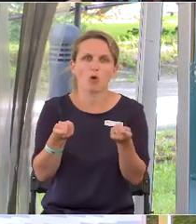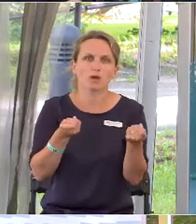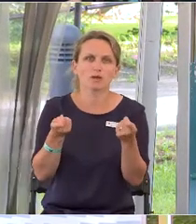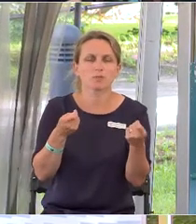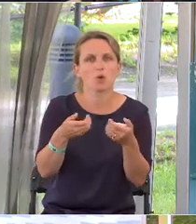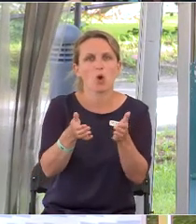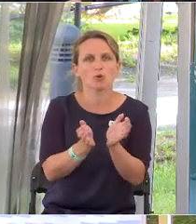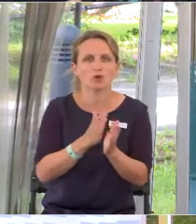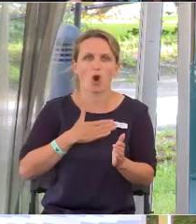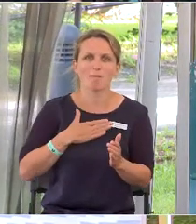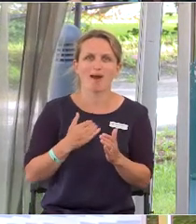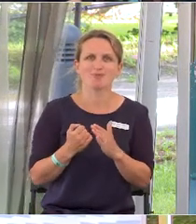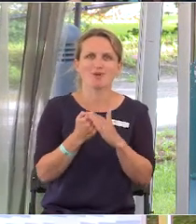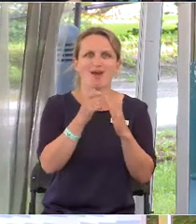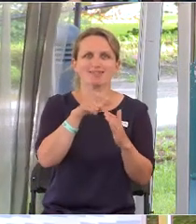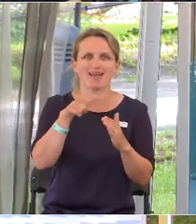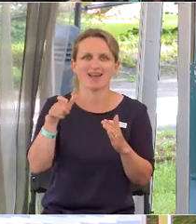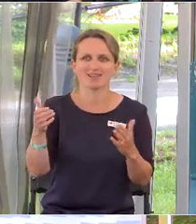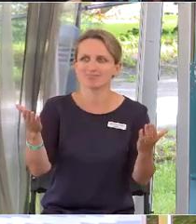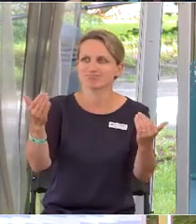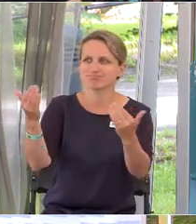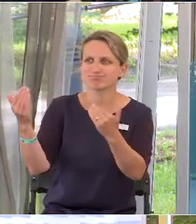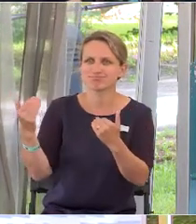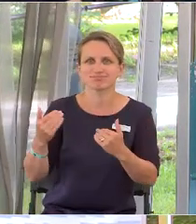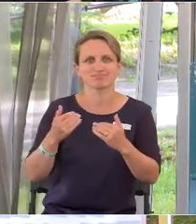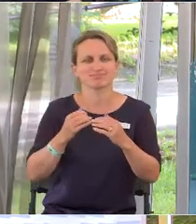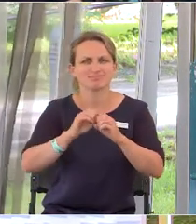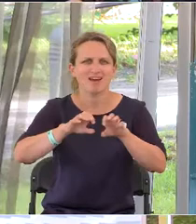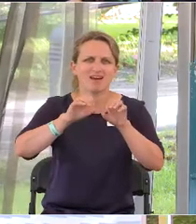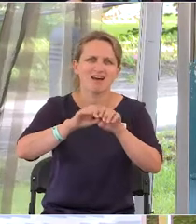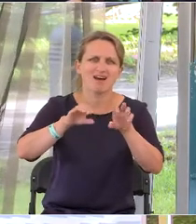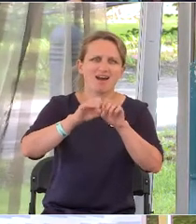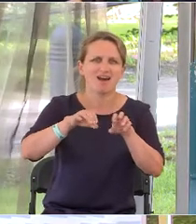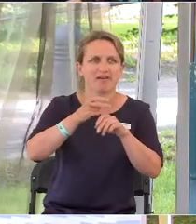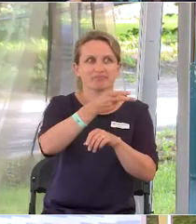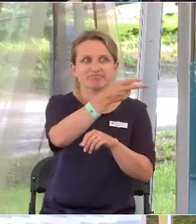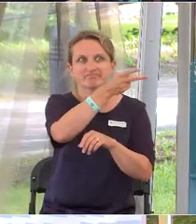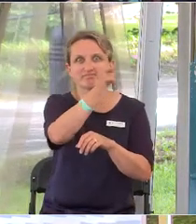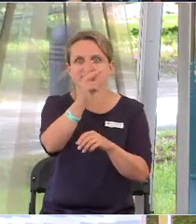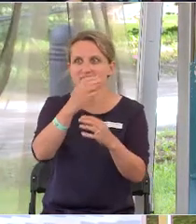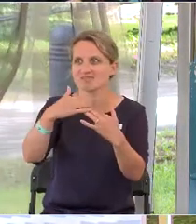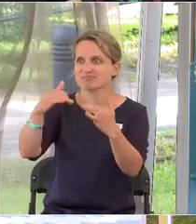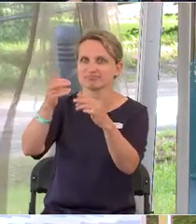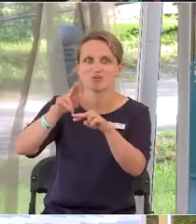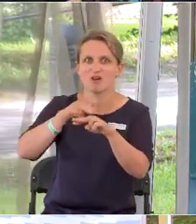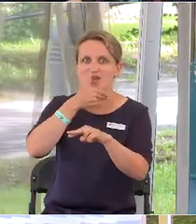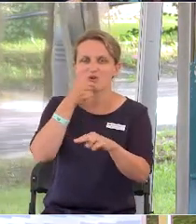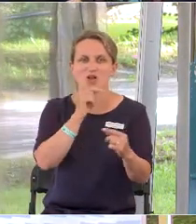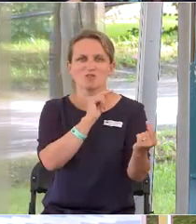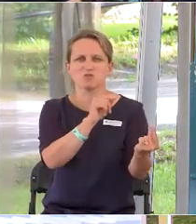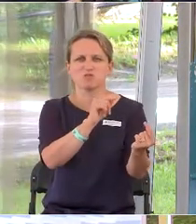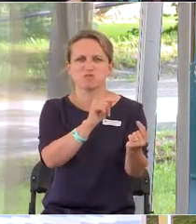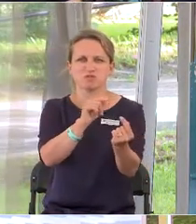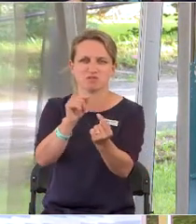your own supporters, and then you talk to them, and you talk in a very kind of antagonizing way to other people who are not at the meeting. And this